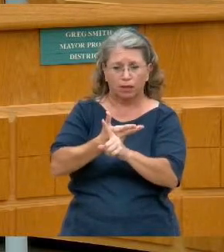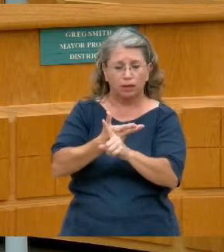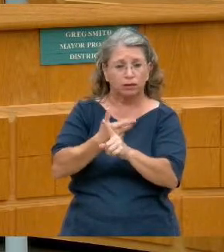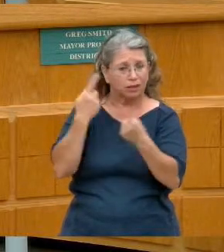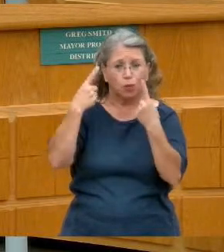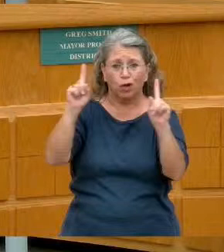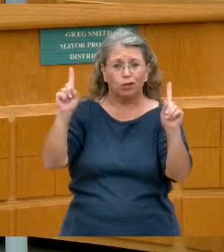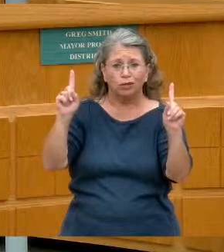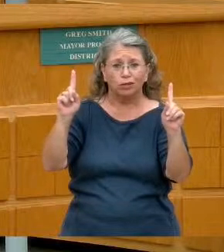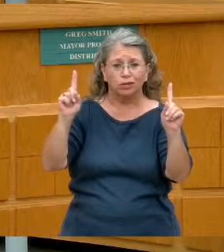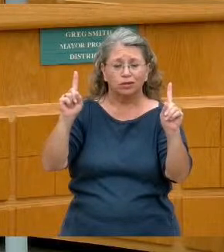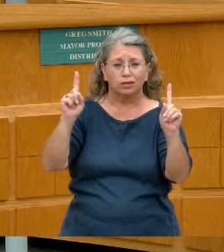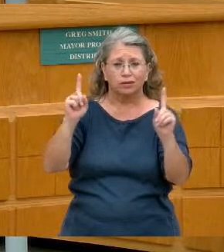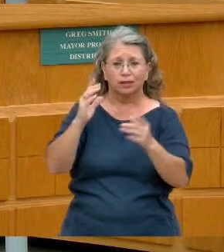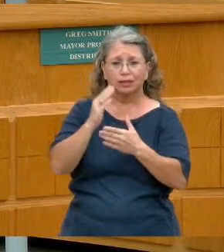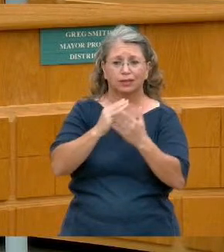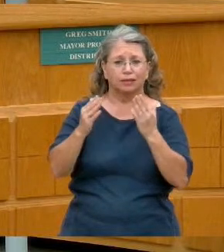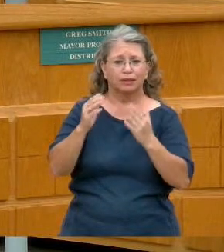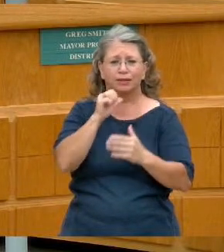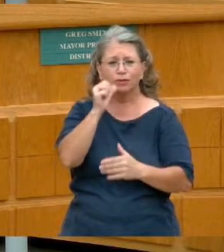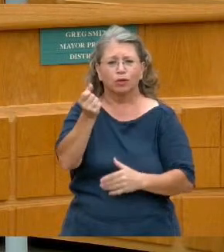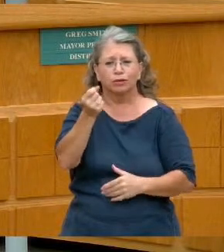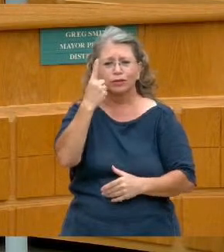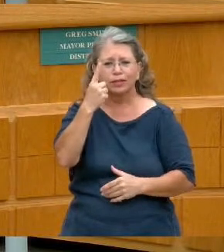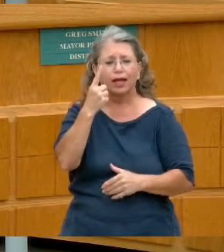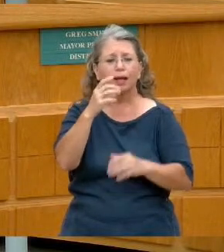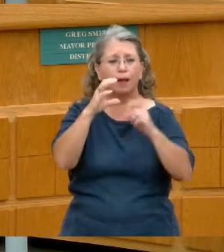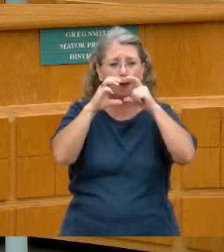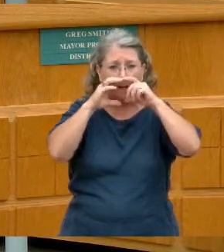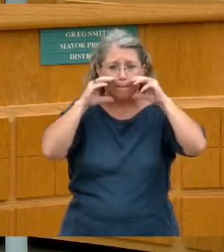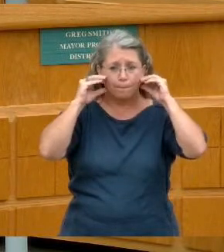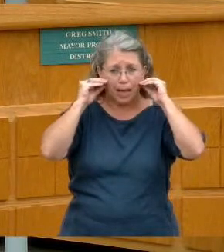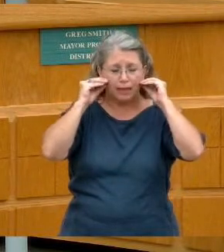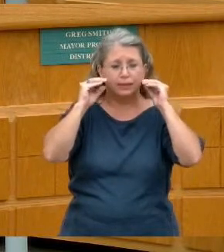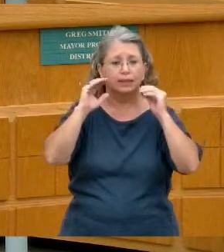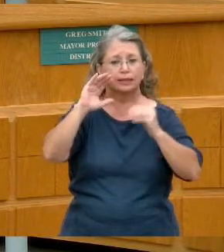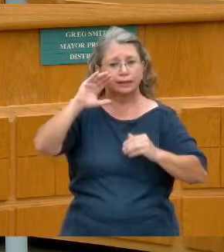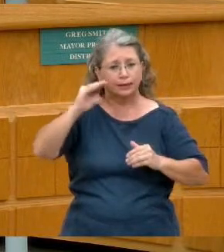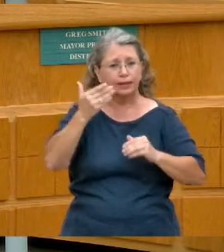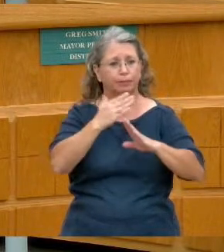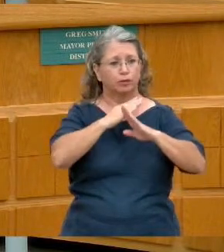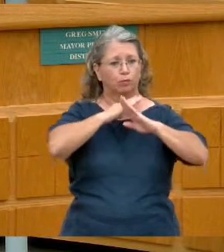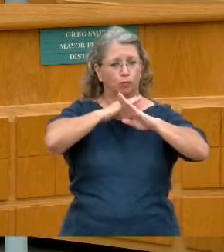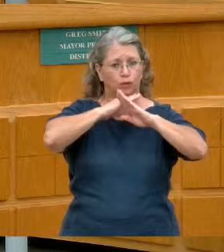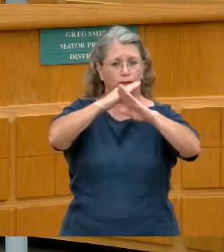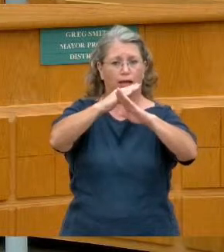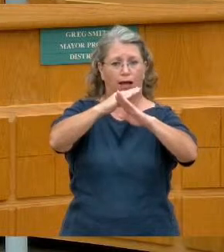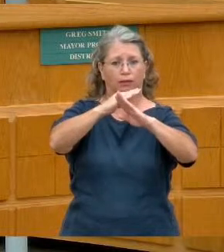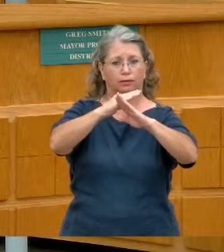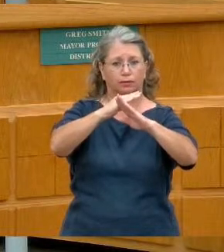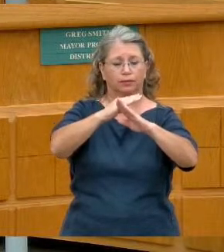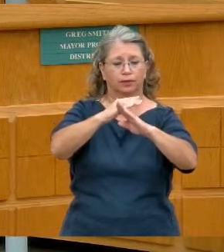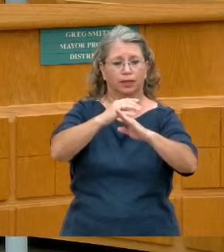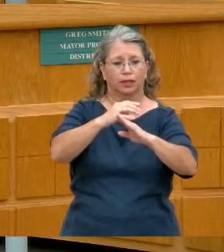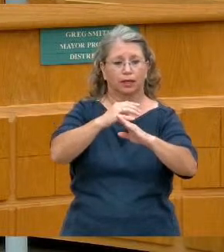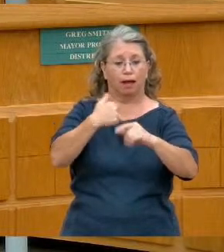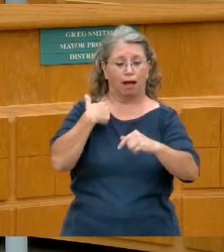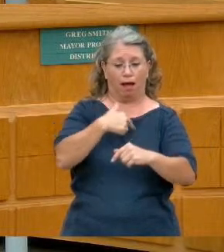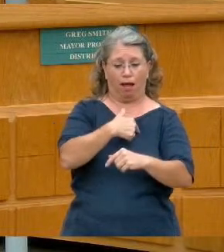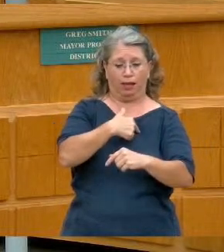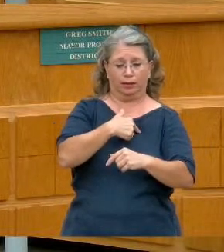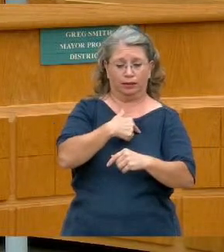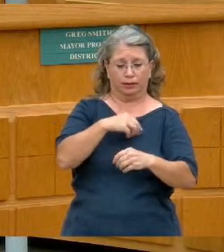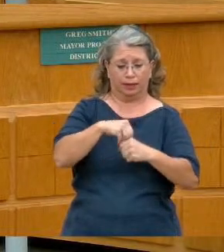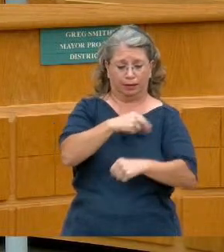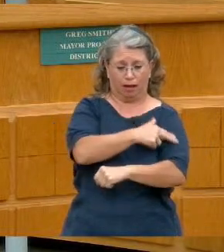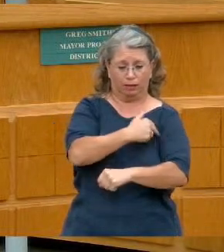there's something that we don't understand. The masks seem to protect us, and I'm sure it'll protect